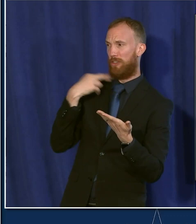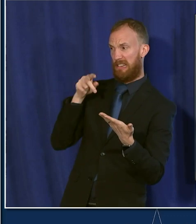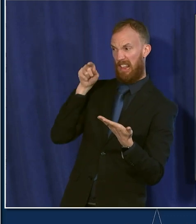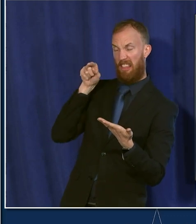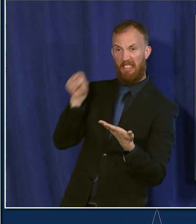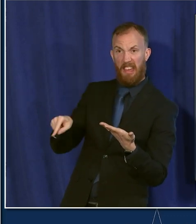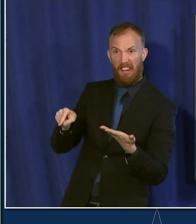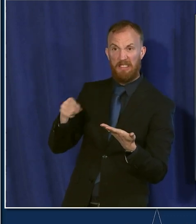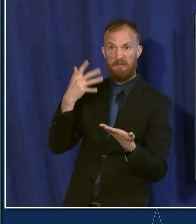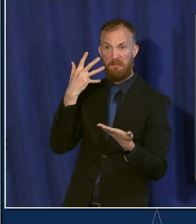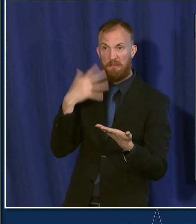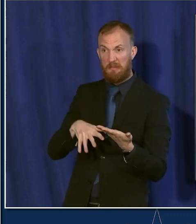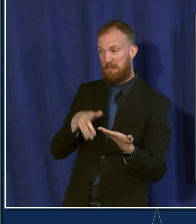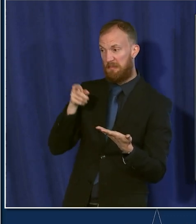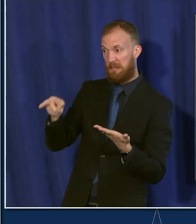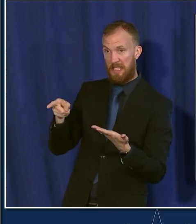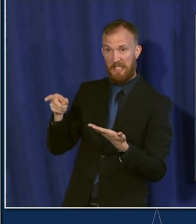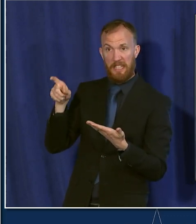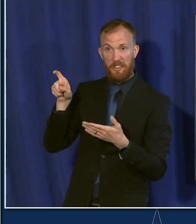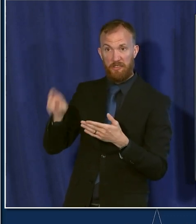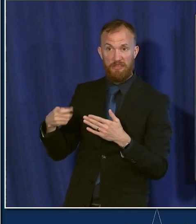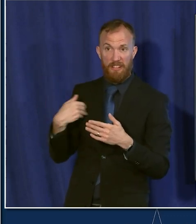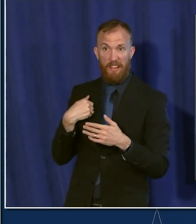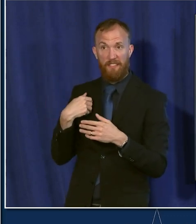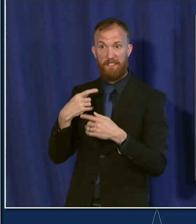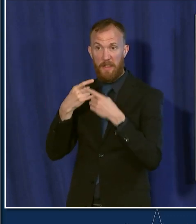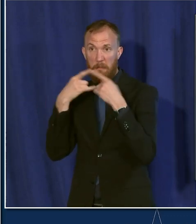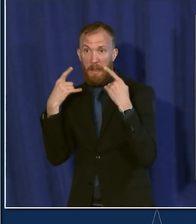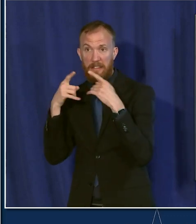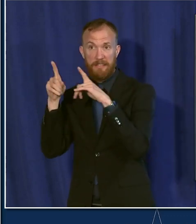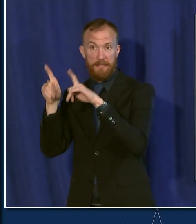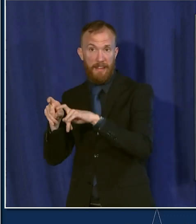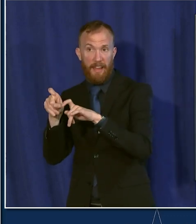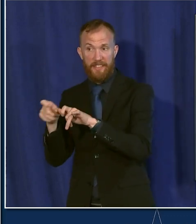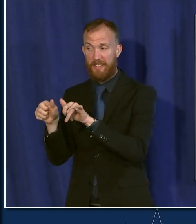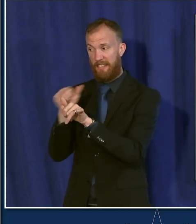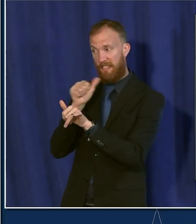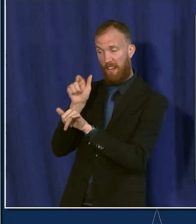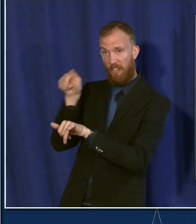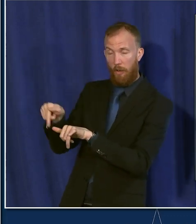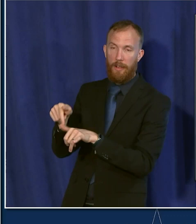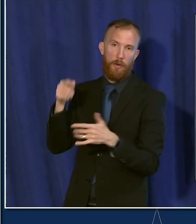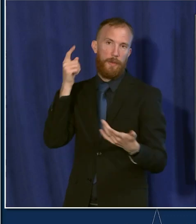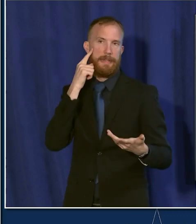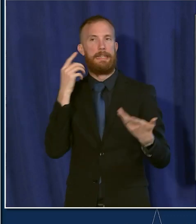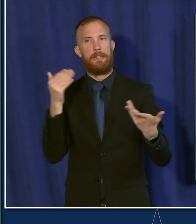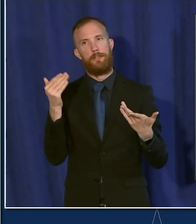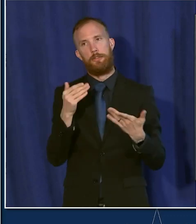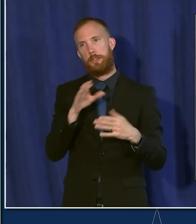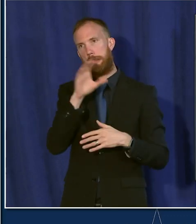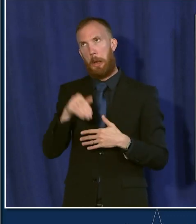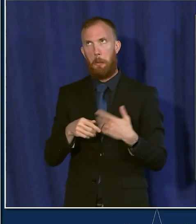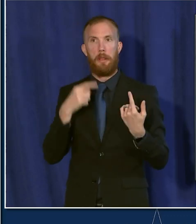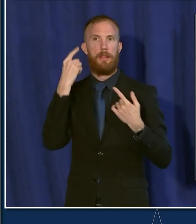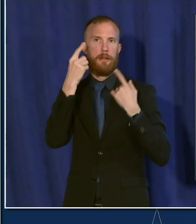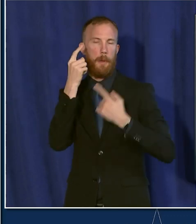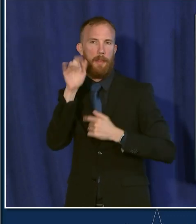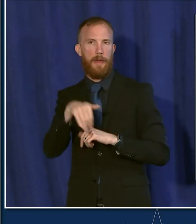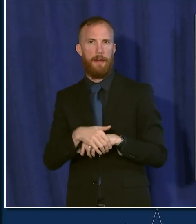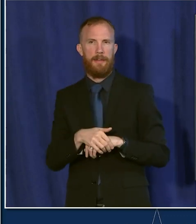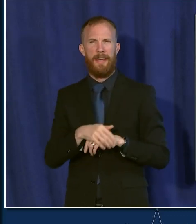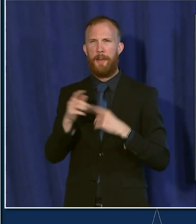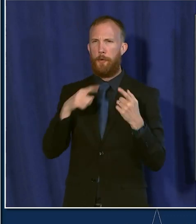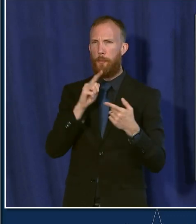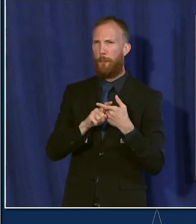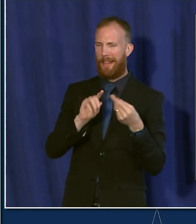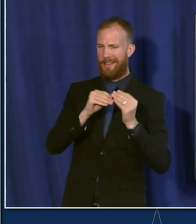for people to mask and test and potentially think about avoiding travel. So when we get over 200, we start certainly watching more